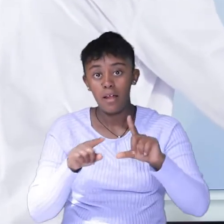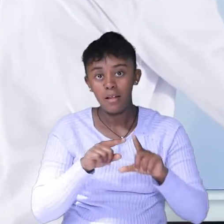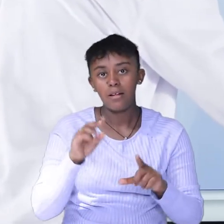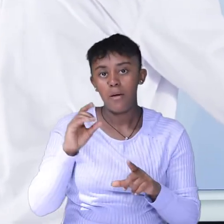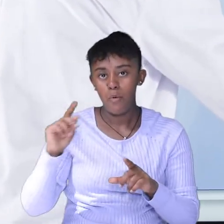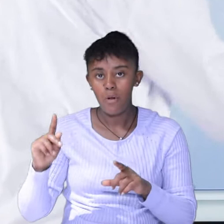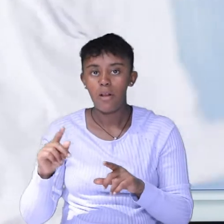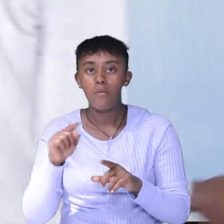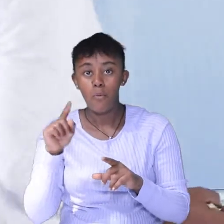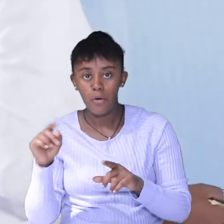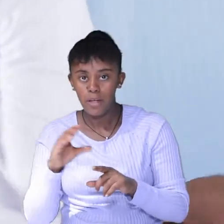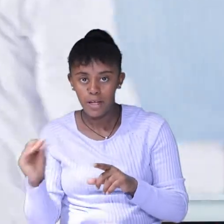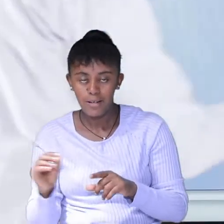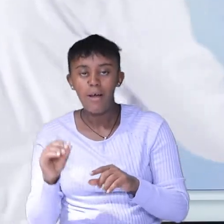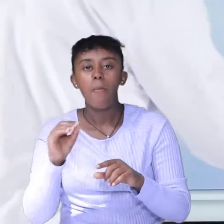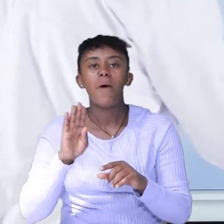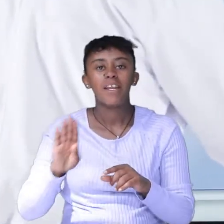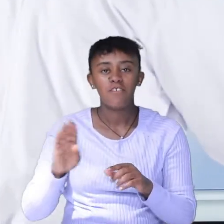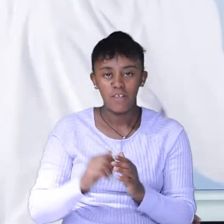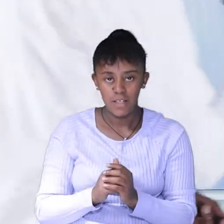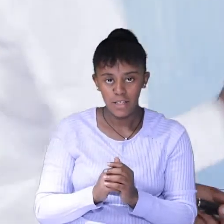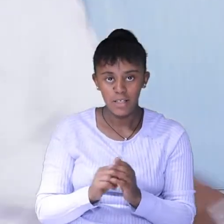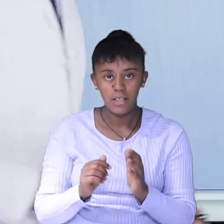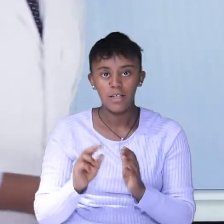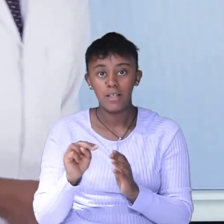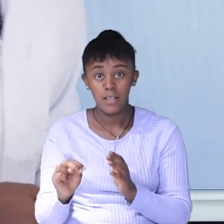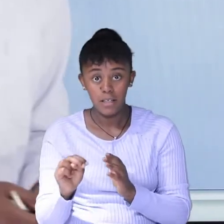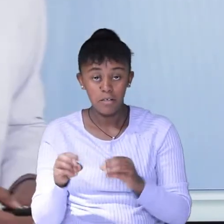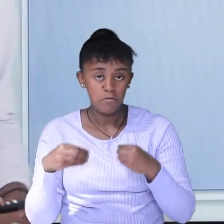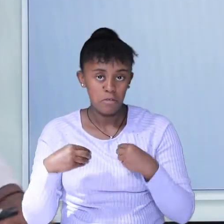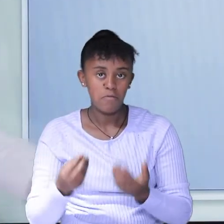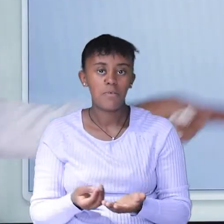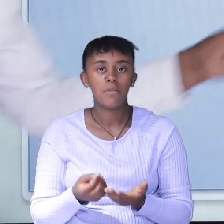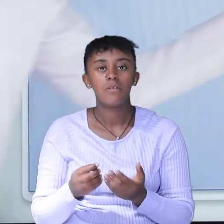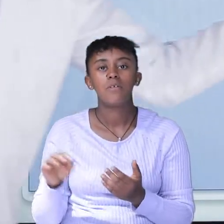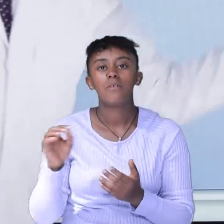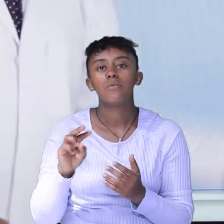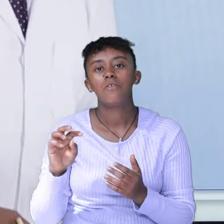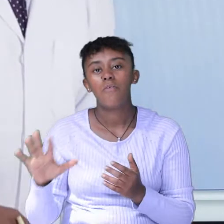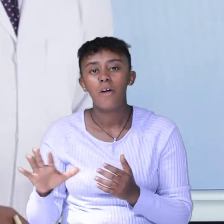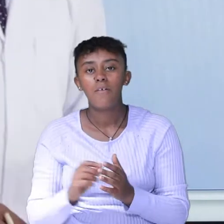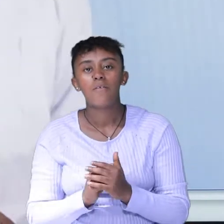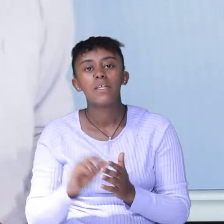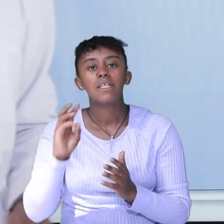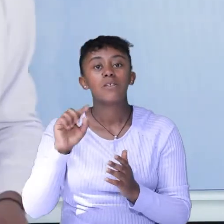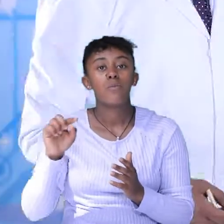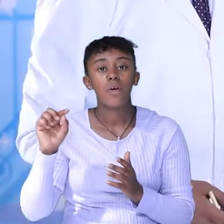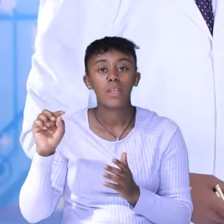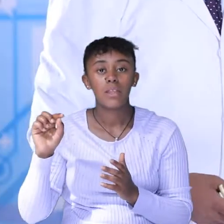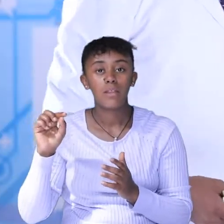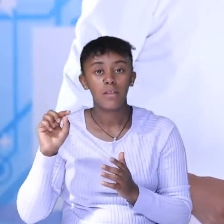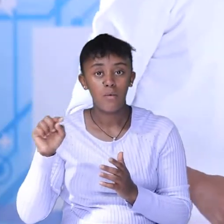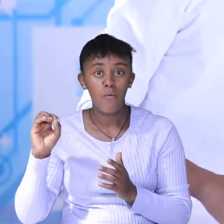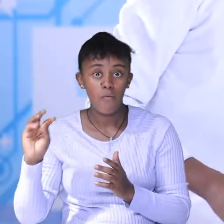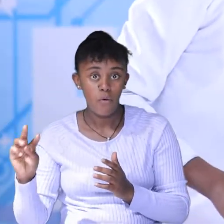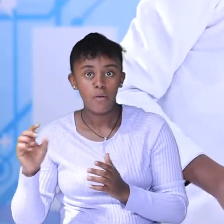dipole moment and the magnetic field. N is number of turns. It's already given to be 25, so your answer should be 6.04